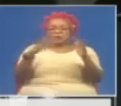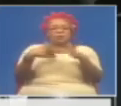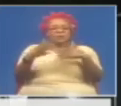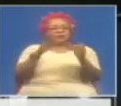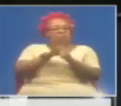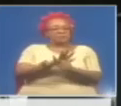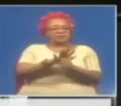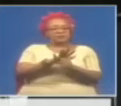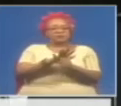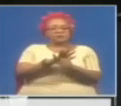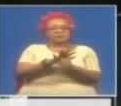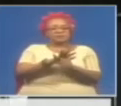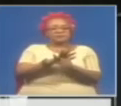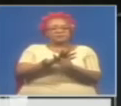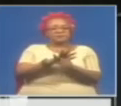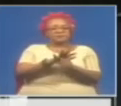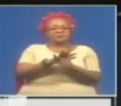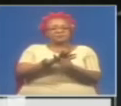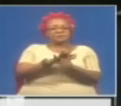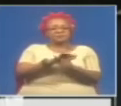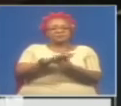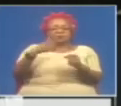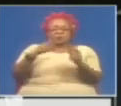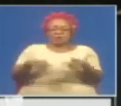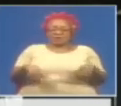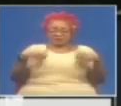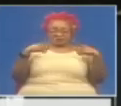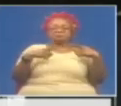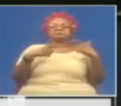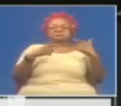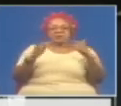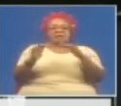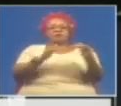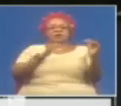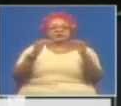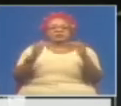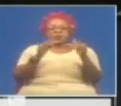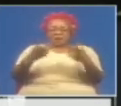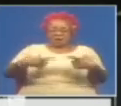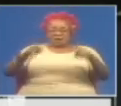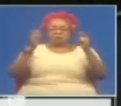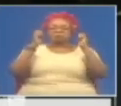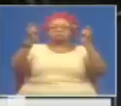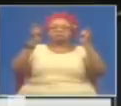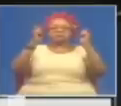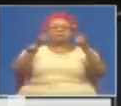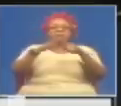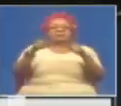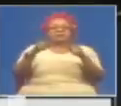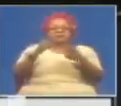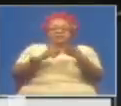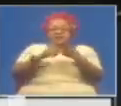discrimination. Inji hii ni nje ya demokrasia na unaruhusiwa uandamane. Lakini tunajua kwa miaka tano